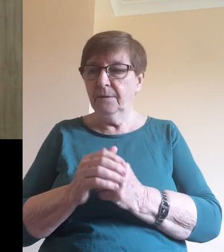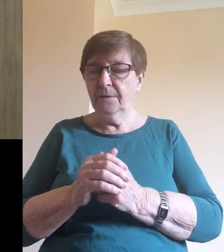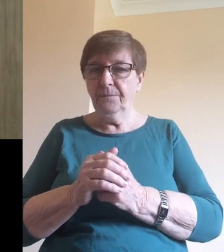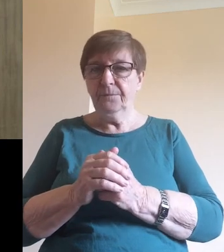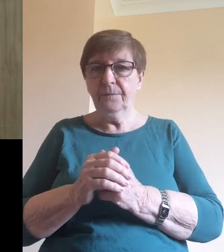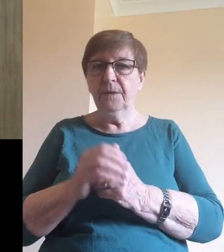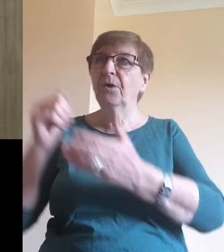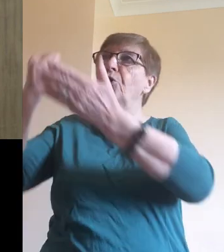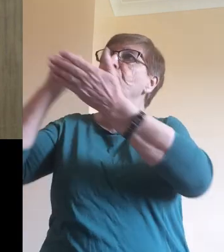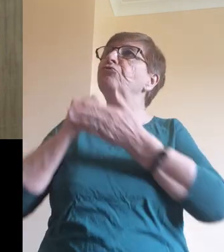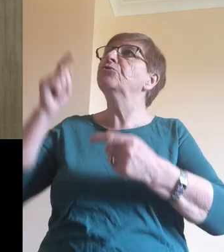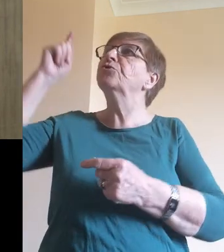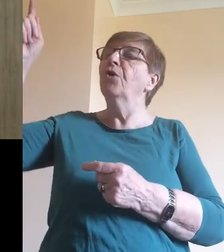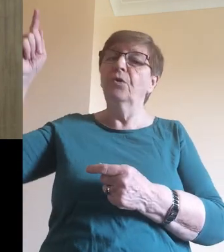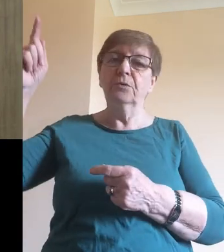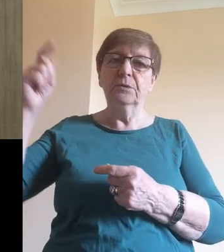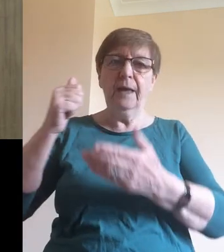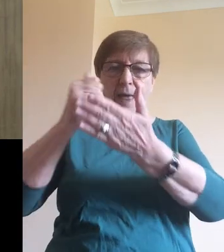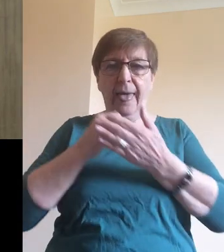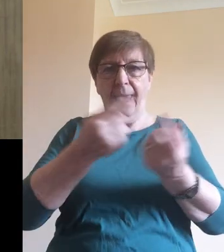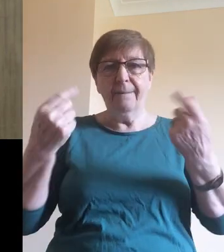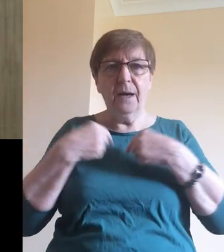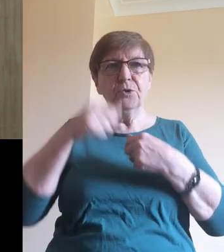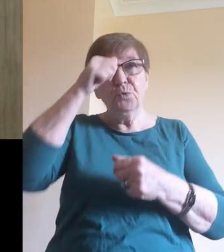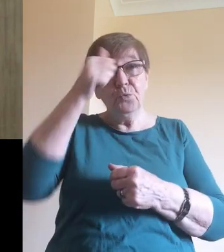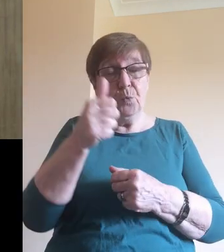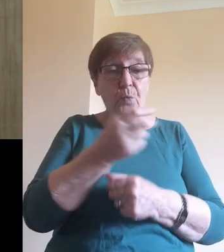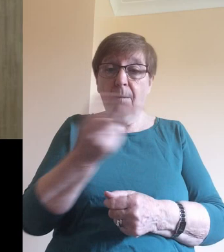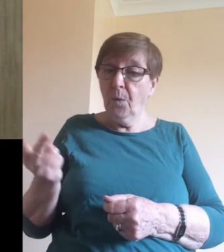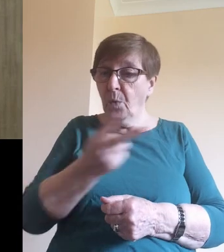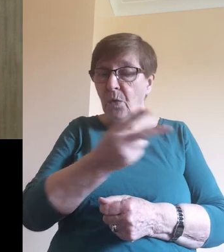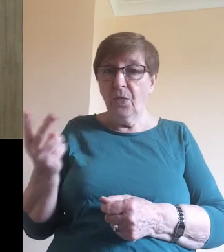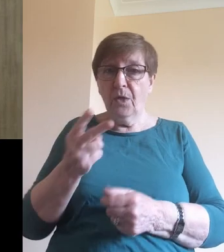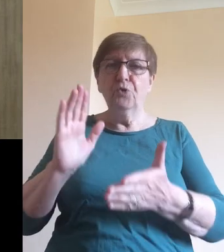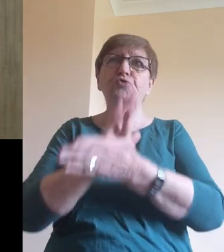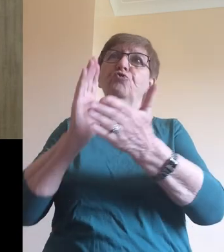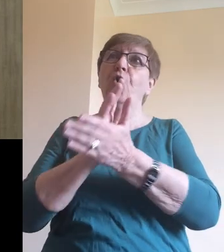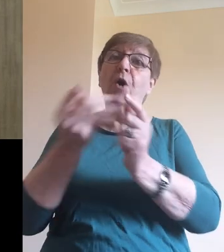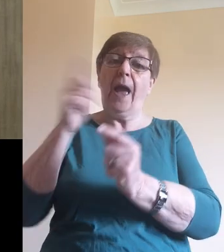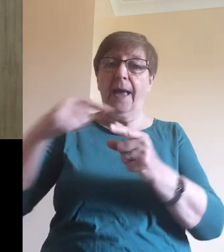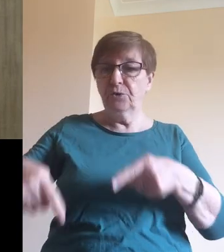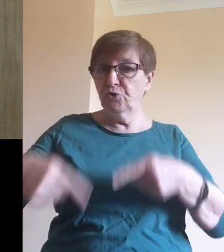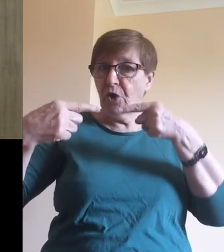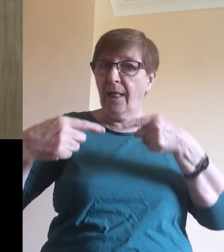So, gracious God, might we know both the joy and also the challenge of Easter.